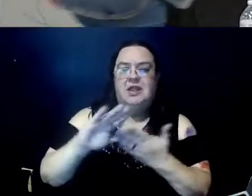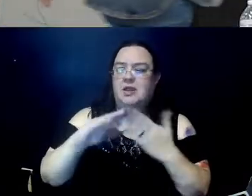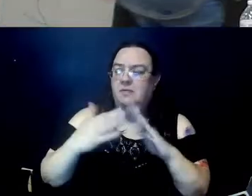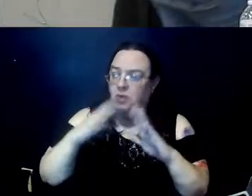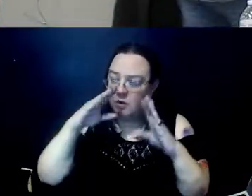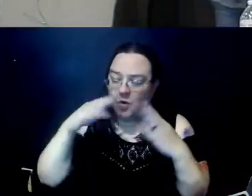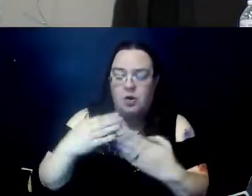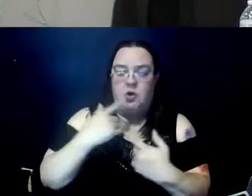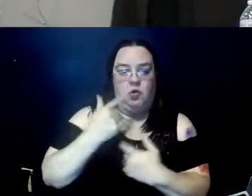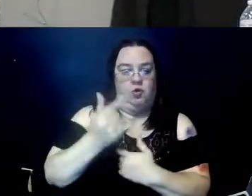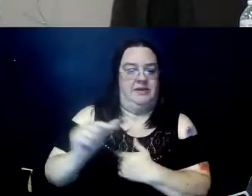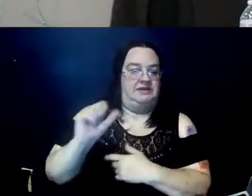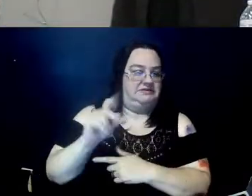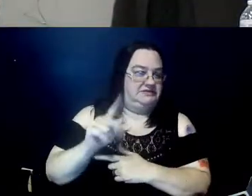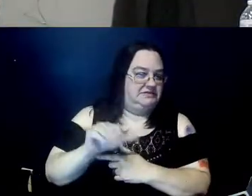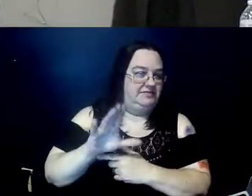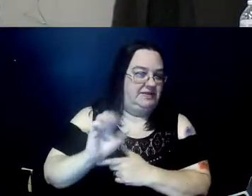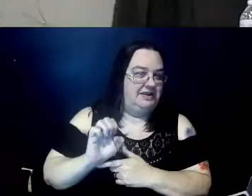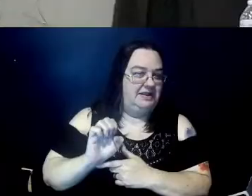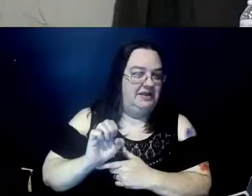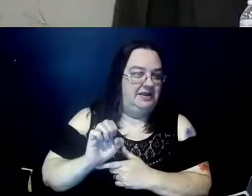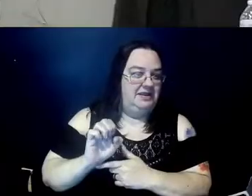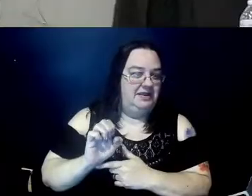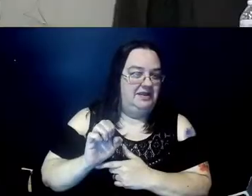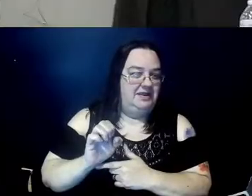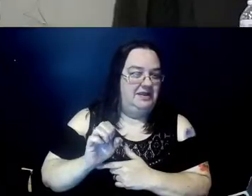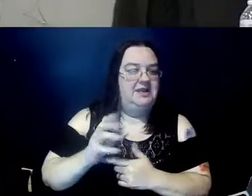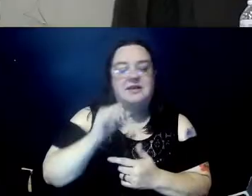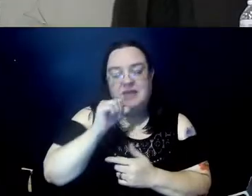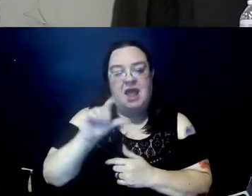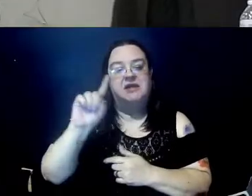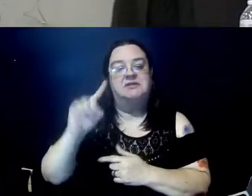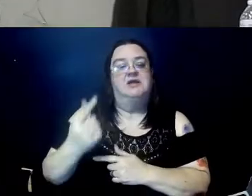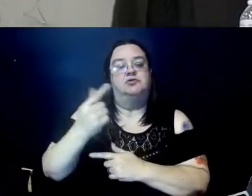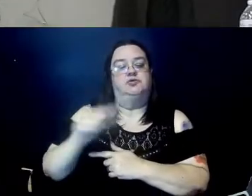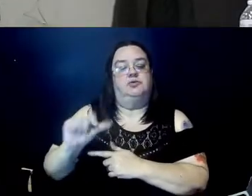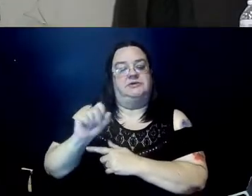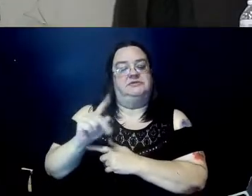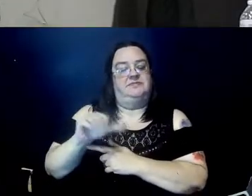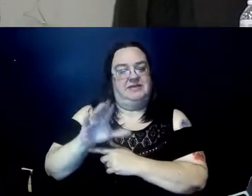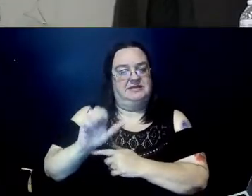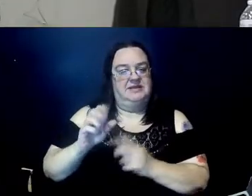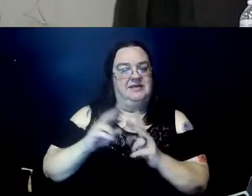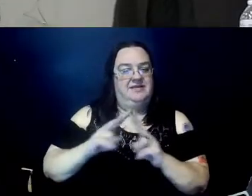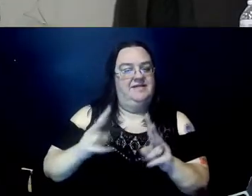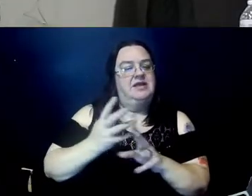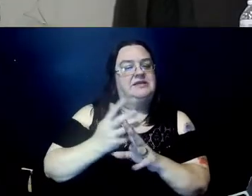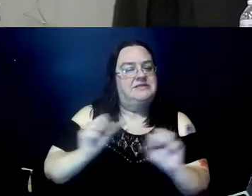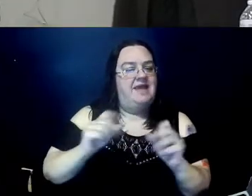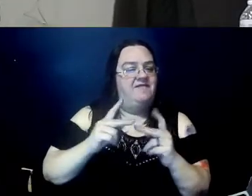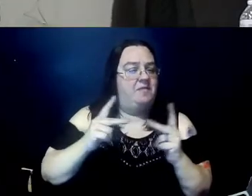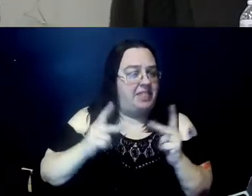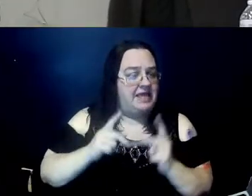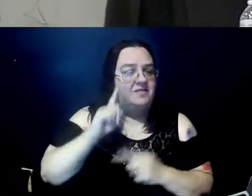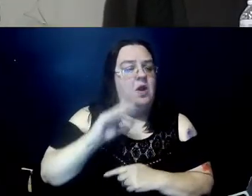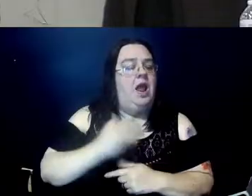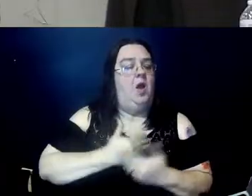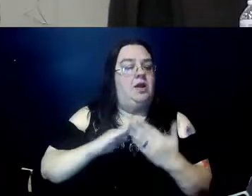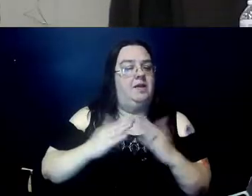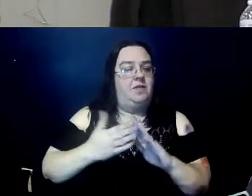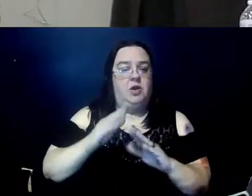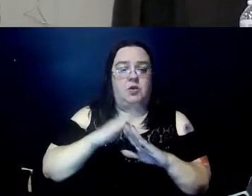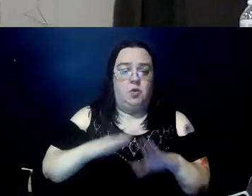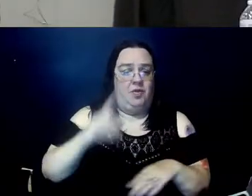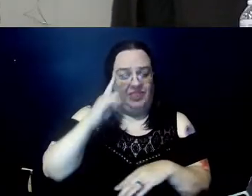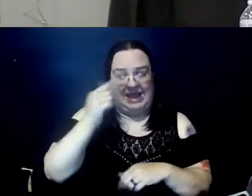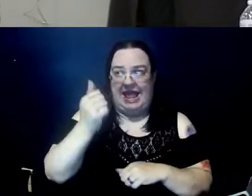green space. And it's not just a green space, it's a very safe place for our community. So I don't think anyone in here